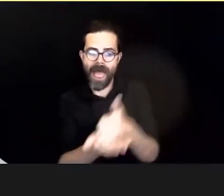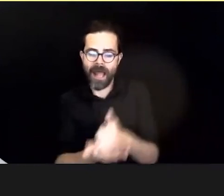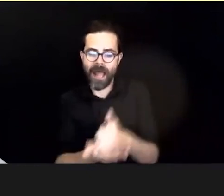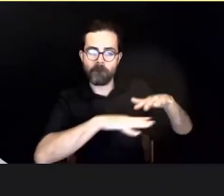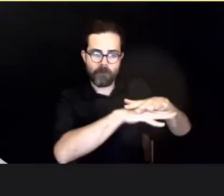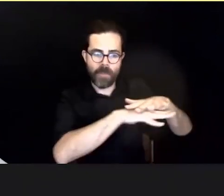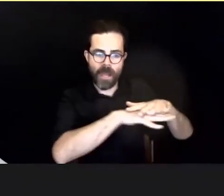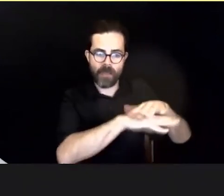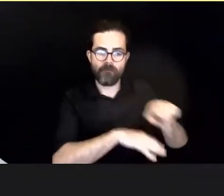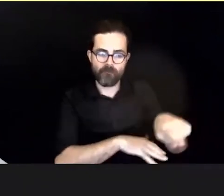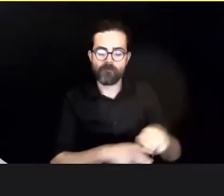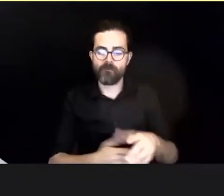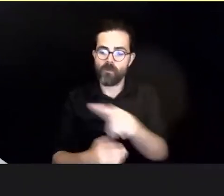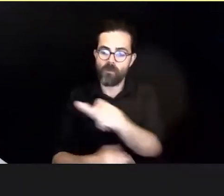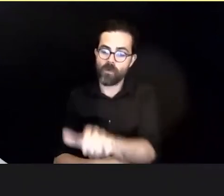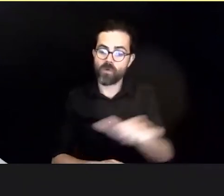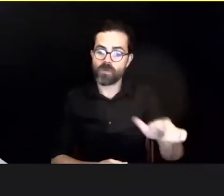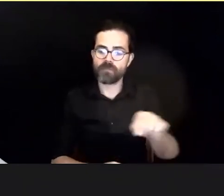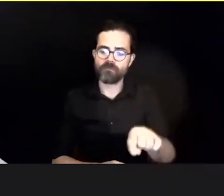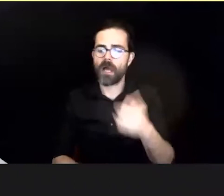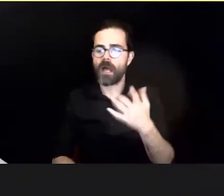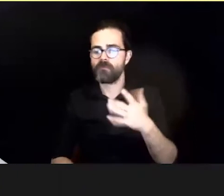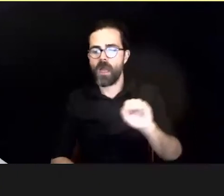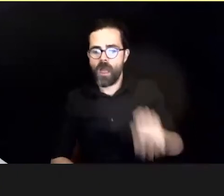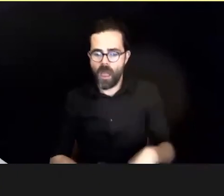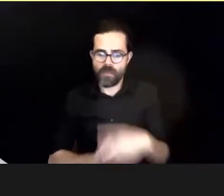one accessible environment.